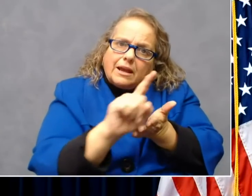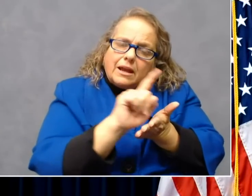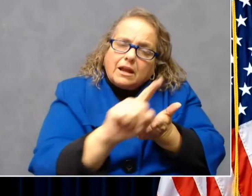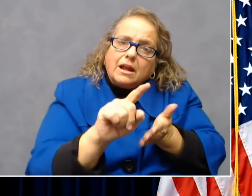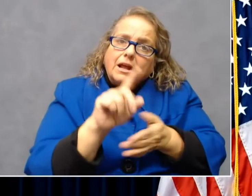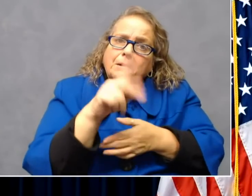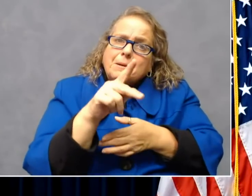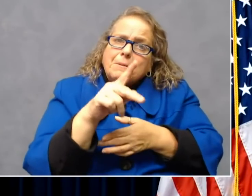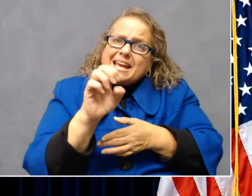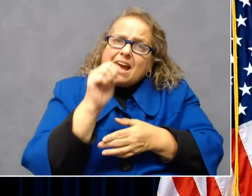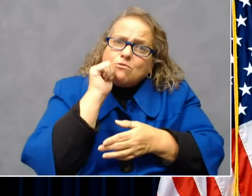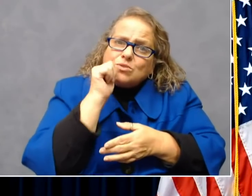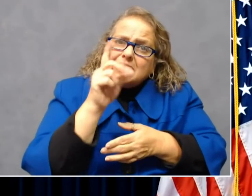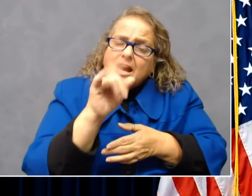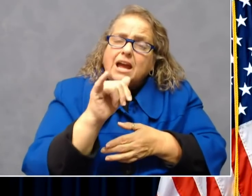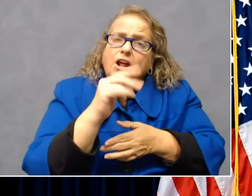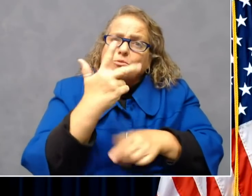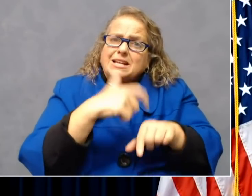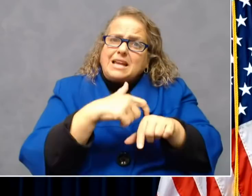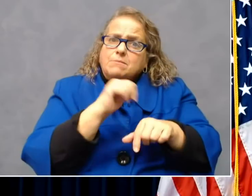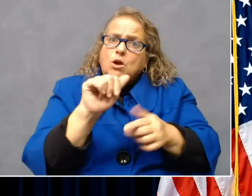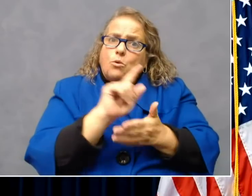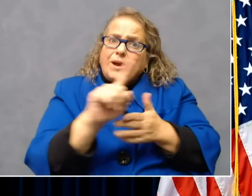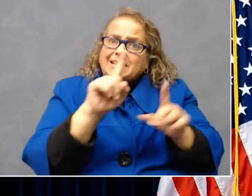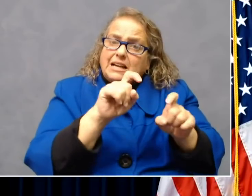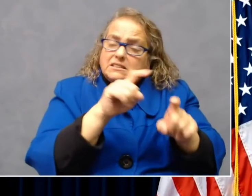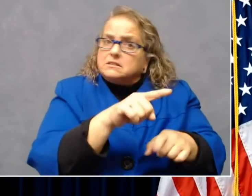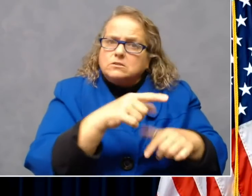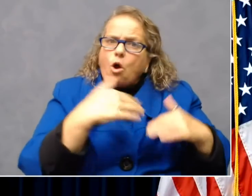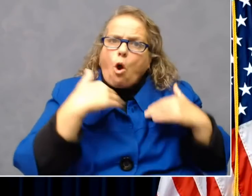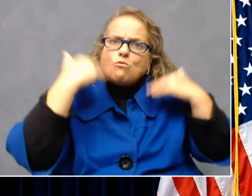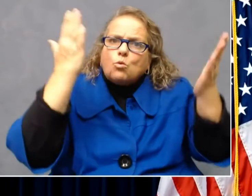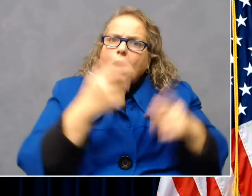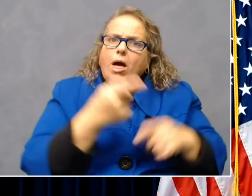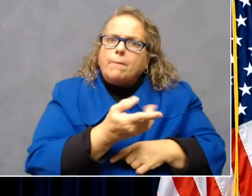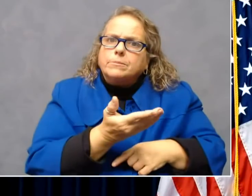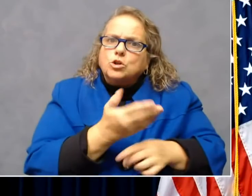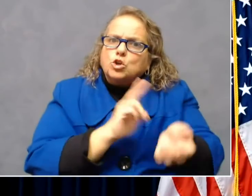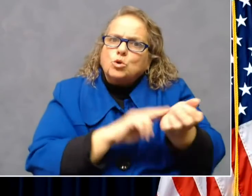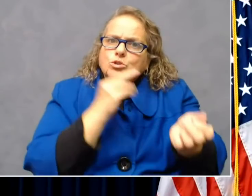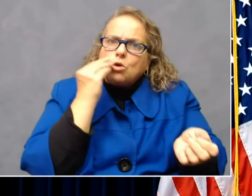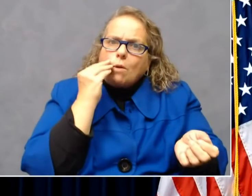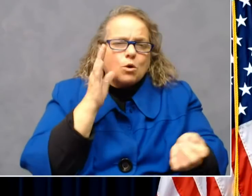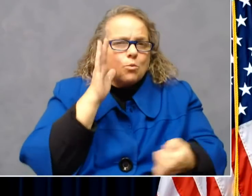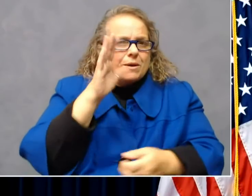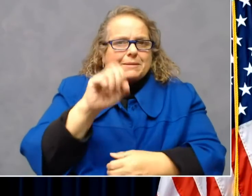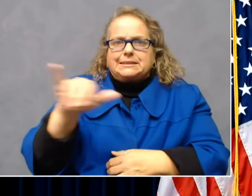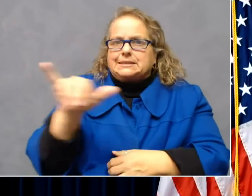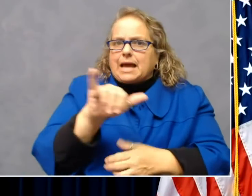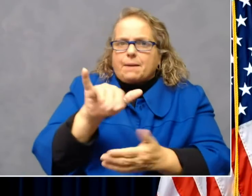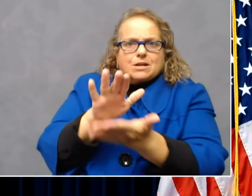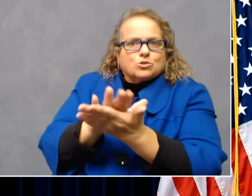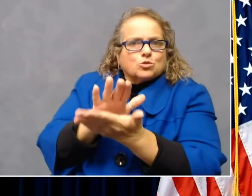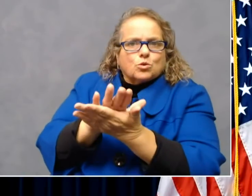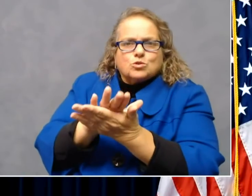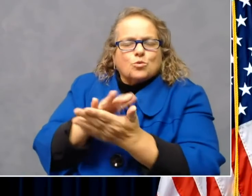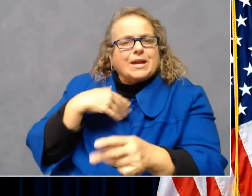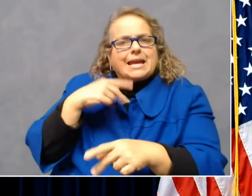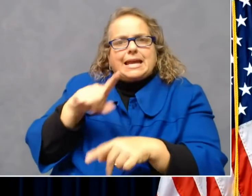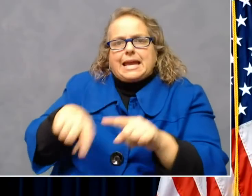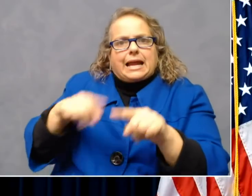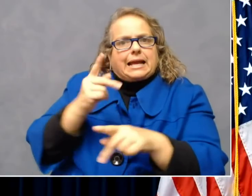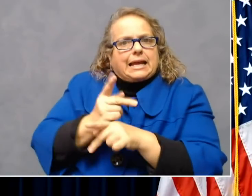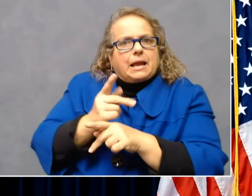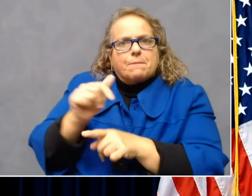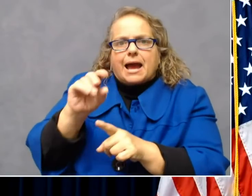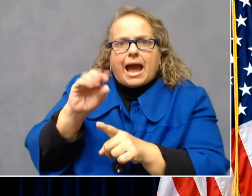any school at this point too. We simply can't keep it out. And that means it reaches those teachers, it reaches